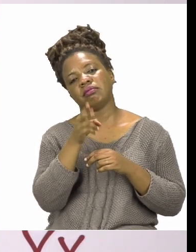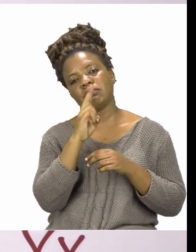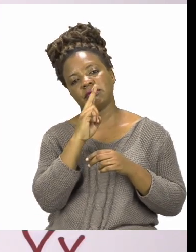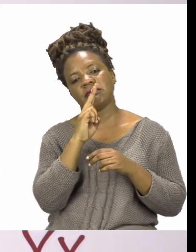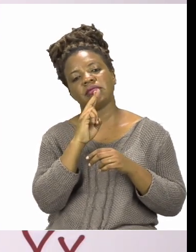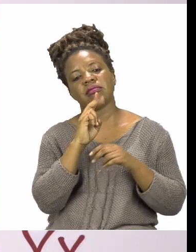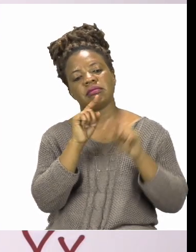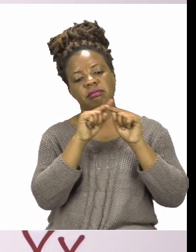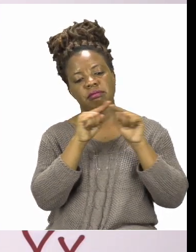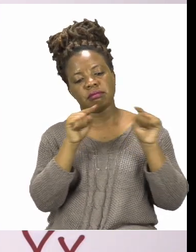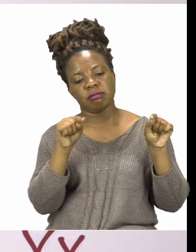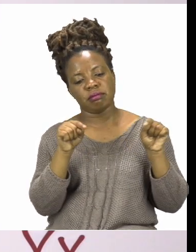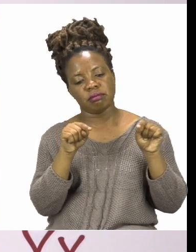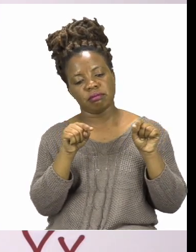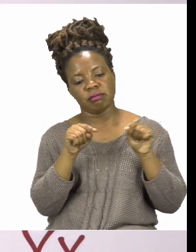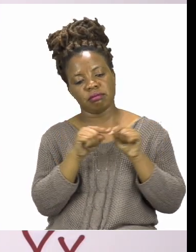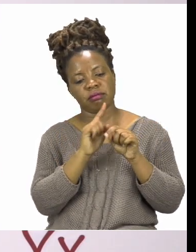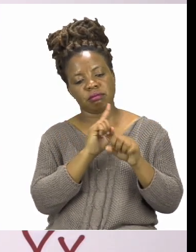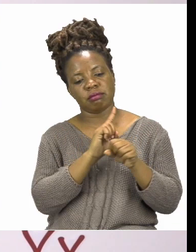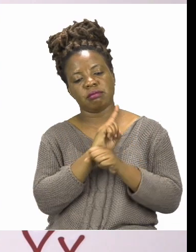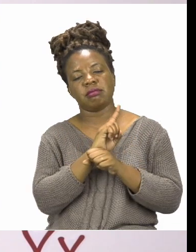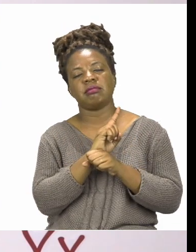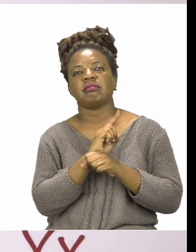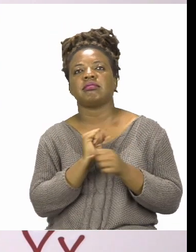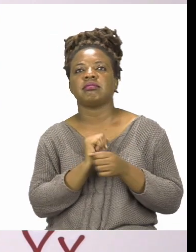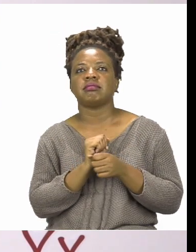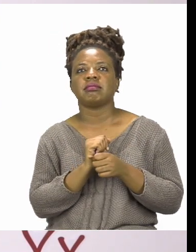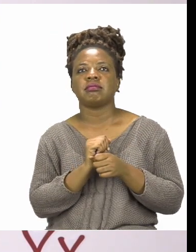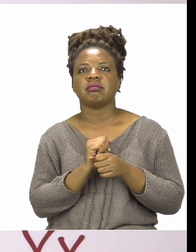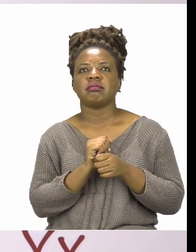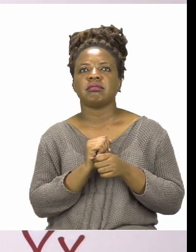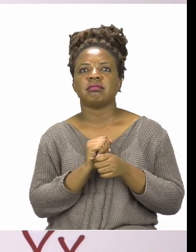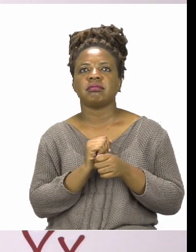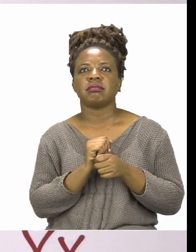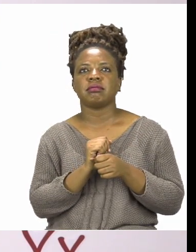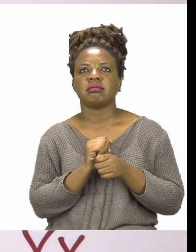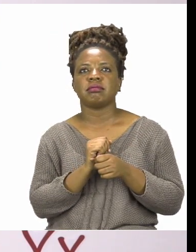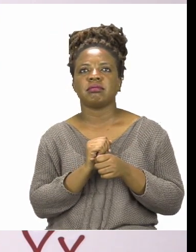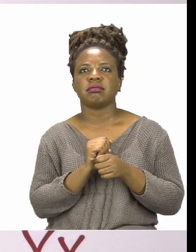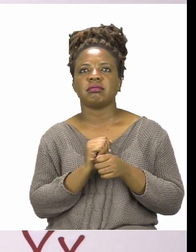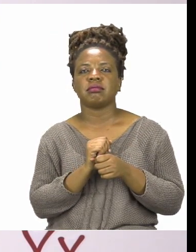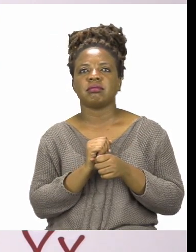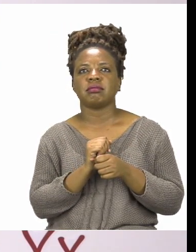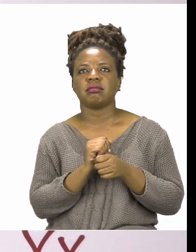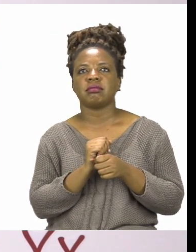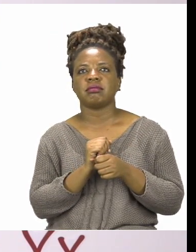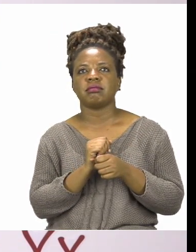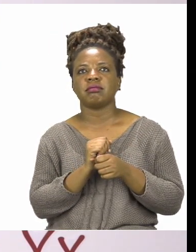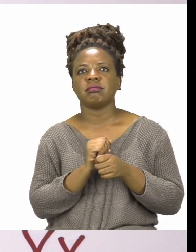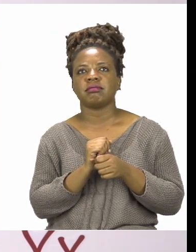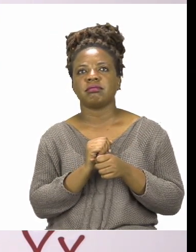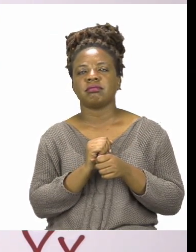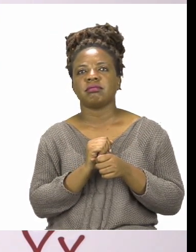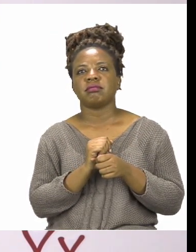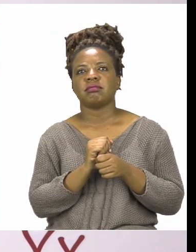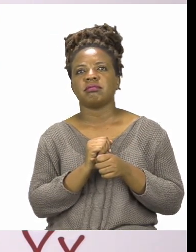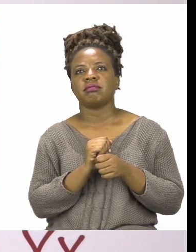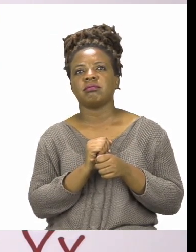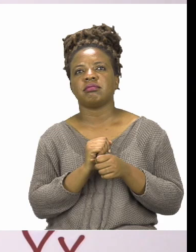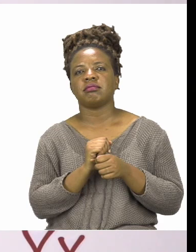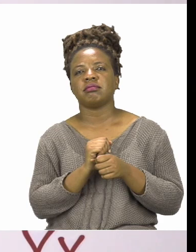let's try and do the box that is missing at the end. Now here we